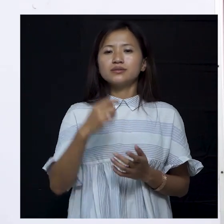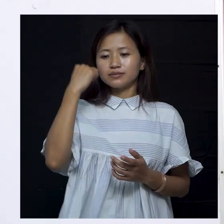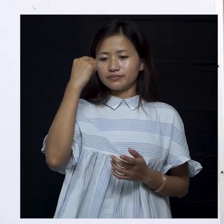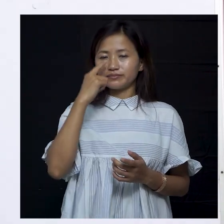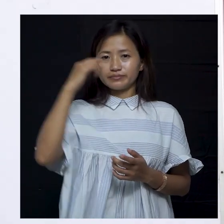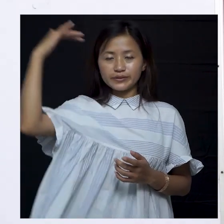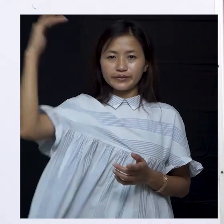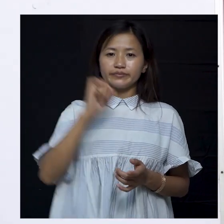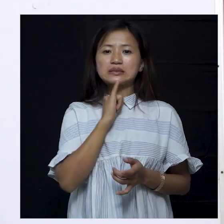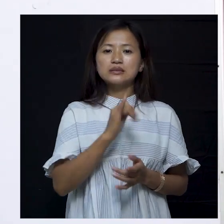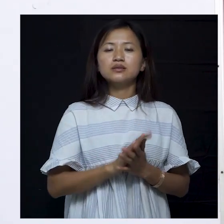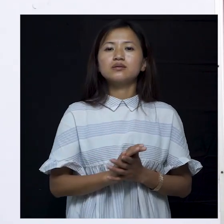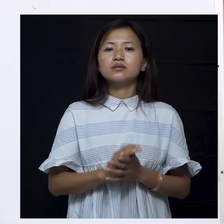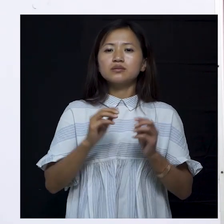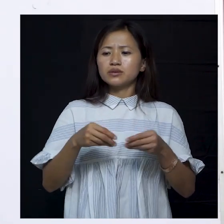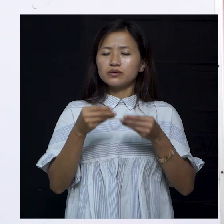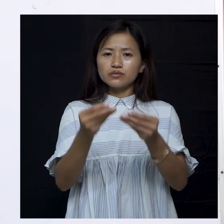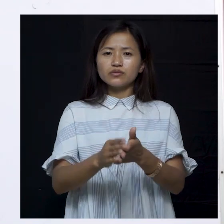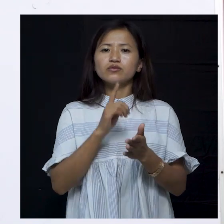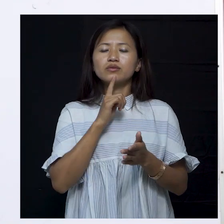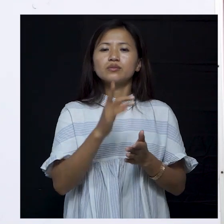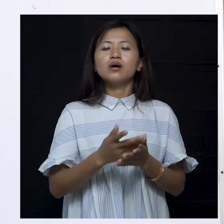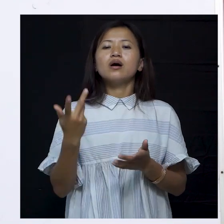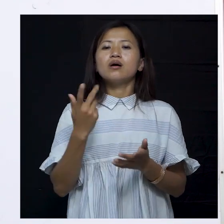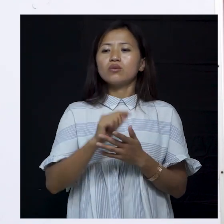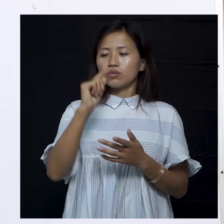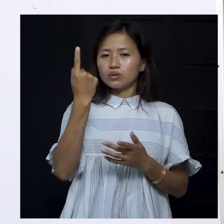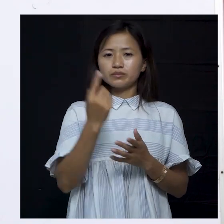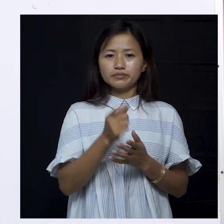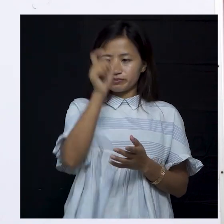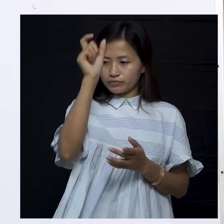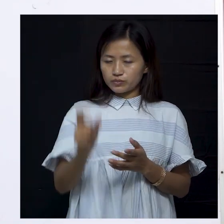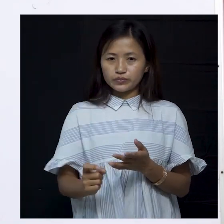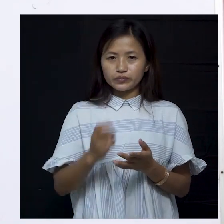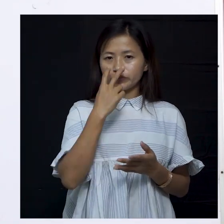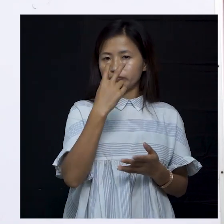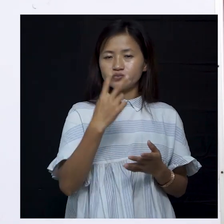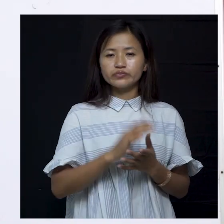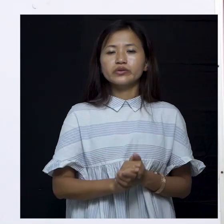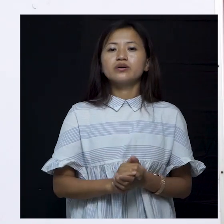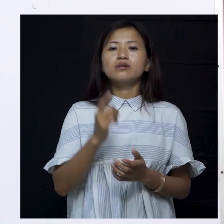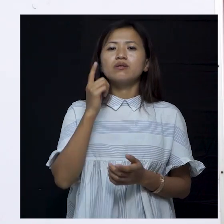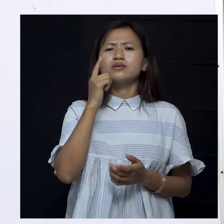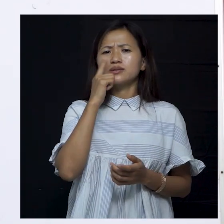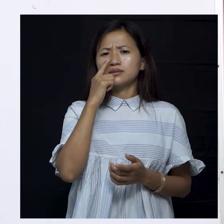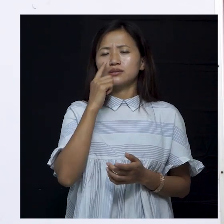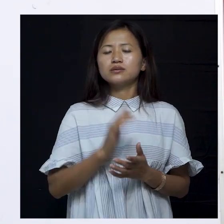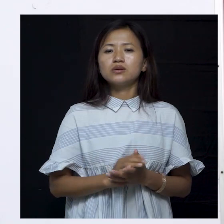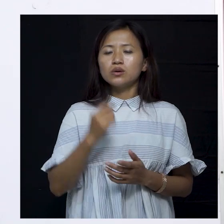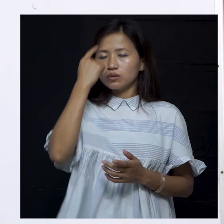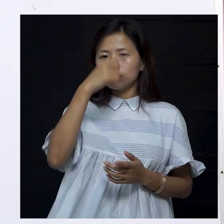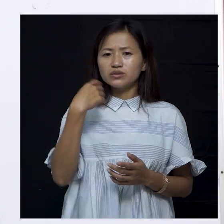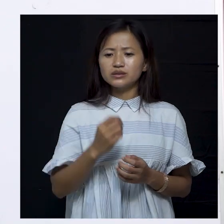is. It may even give you information about how one person looks, okay? The girl who